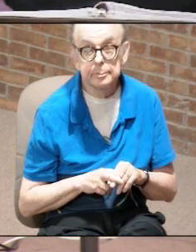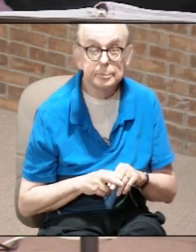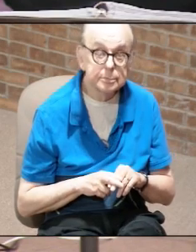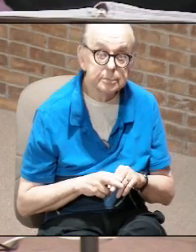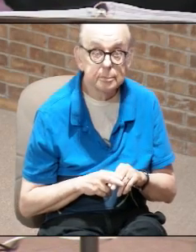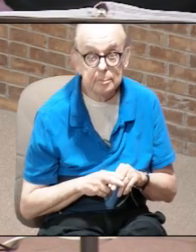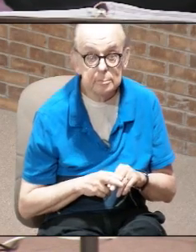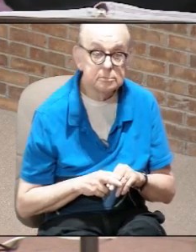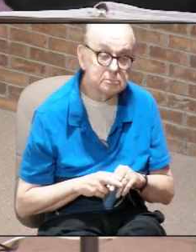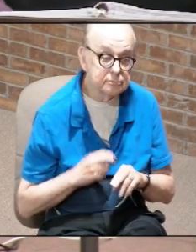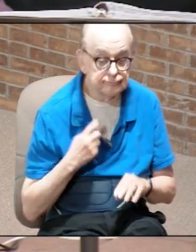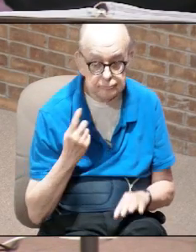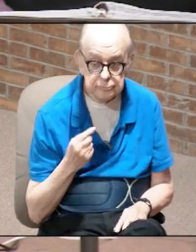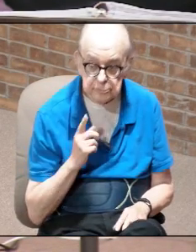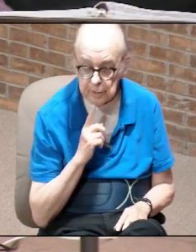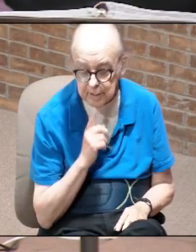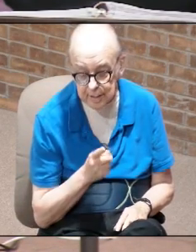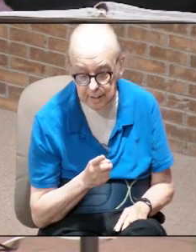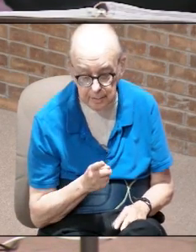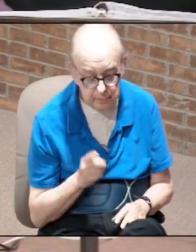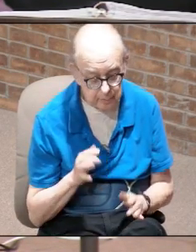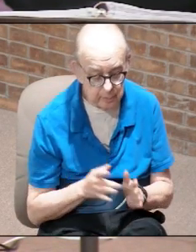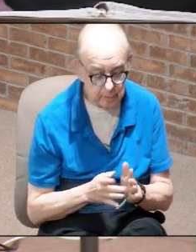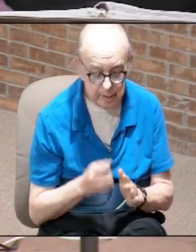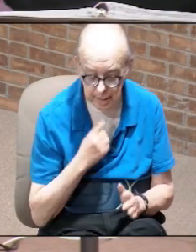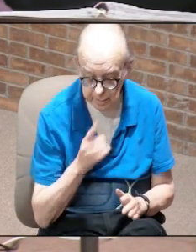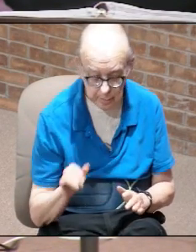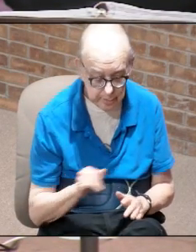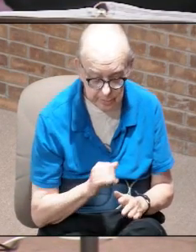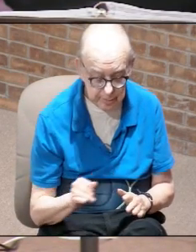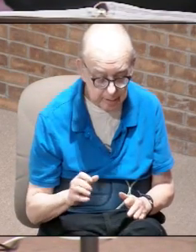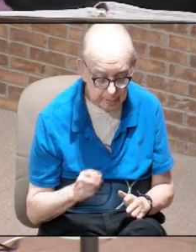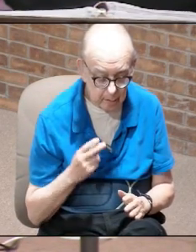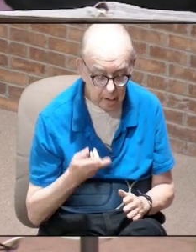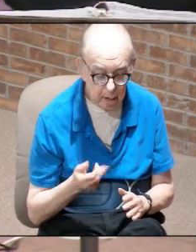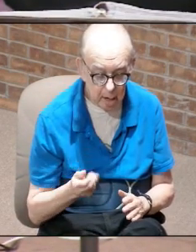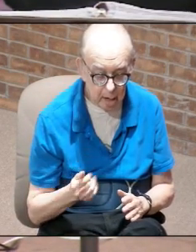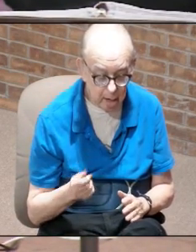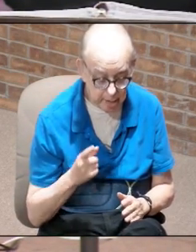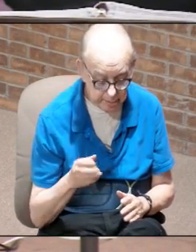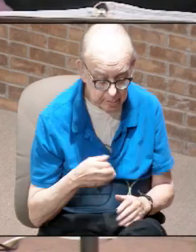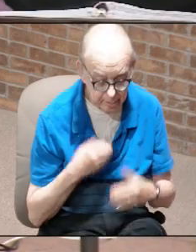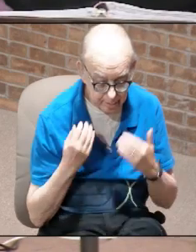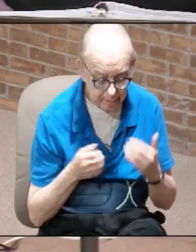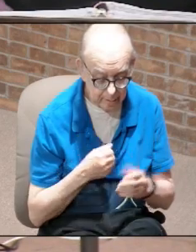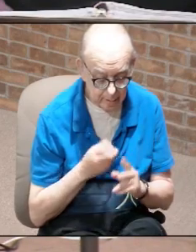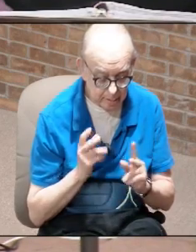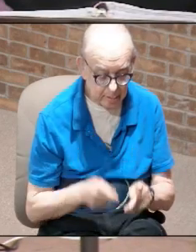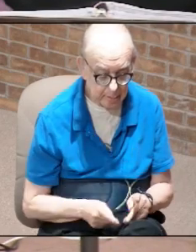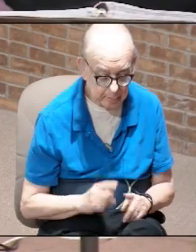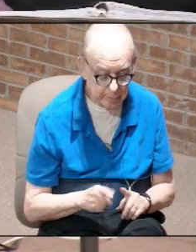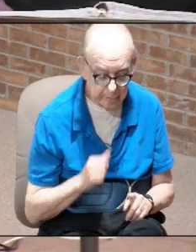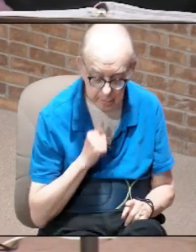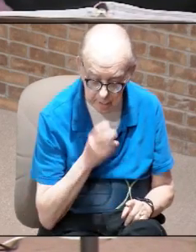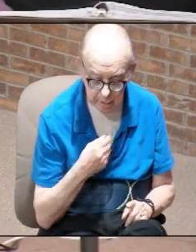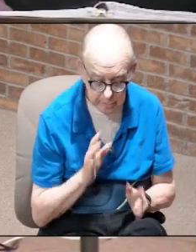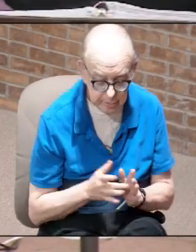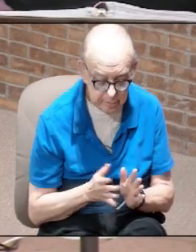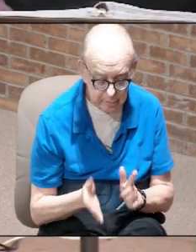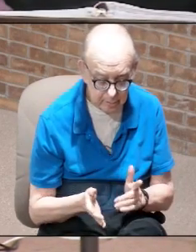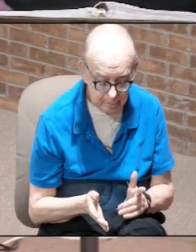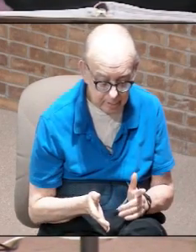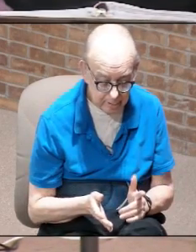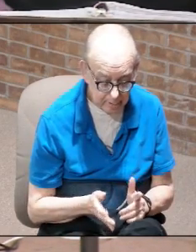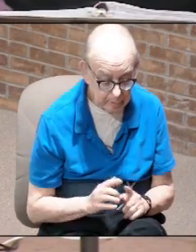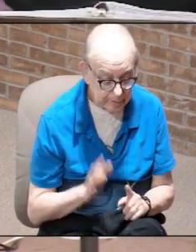And I'm thinking, really? Jesus told the same joke and you laughed. And everybody says, but you're not Jesus. And I said, yeah, I know, but it's just